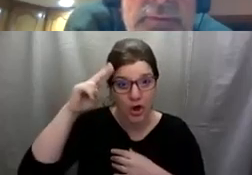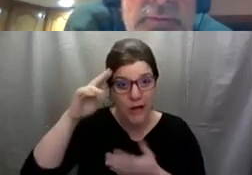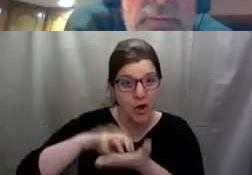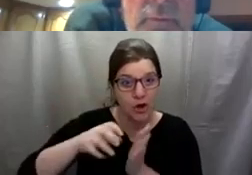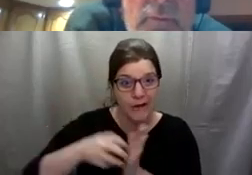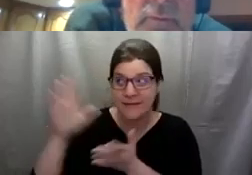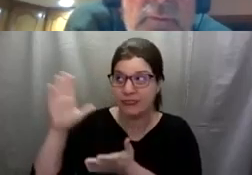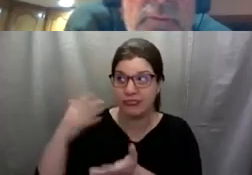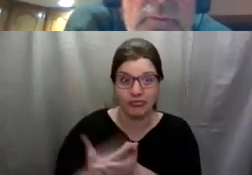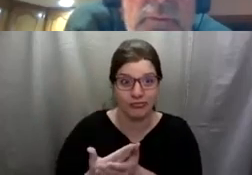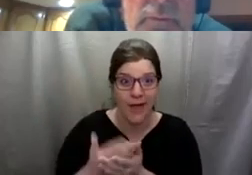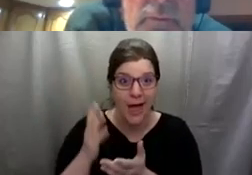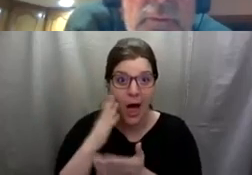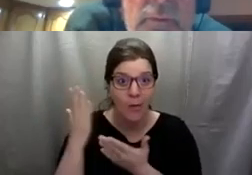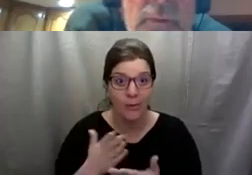yet.